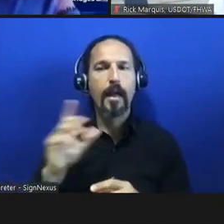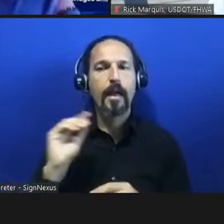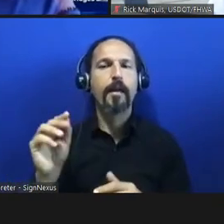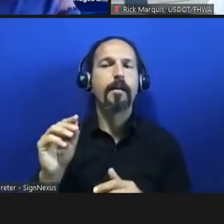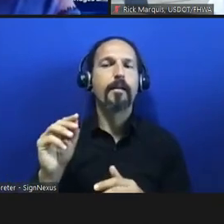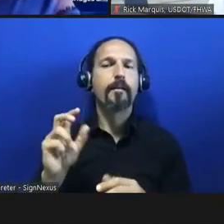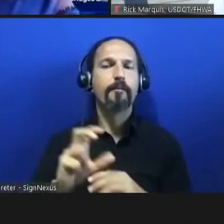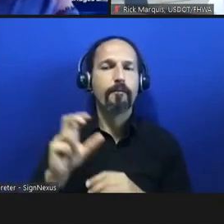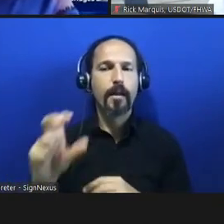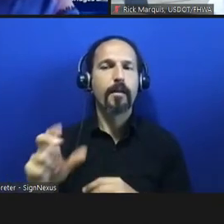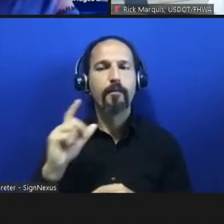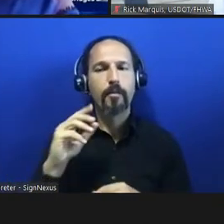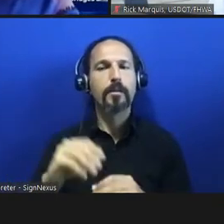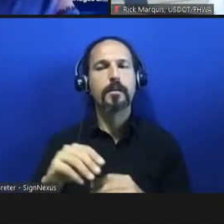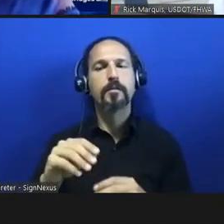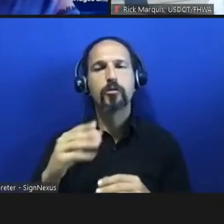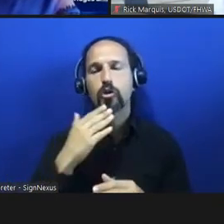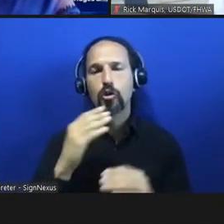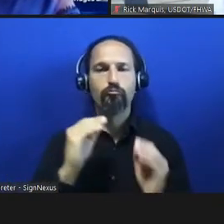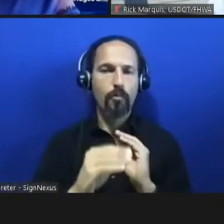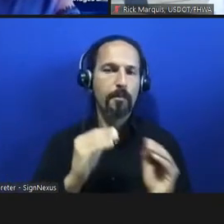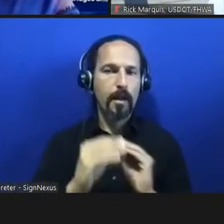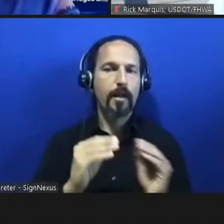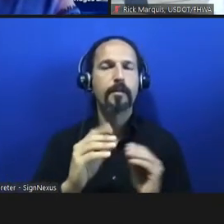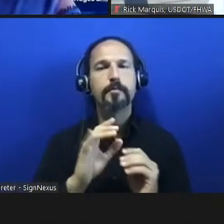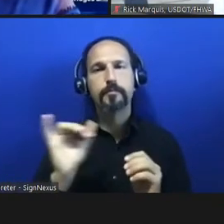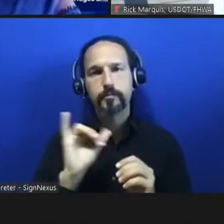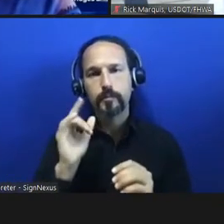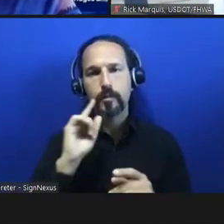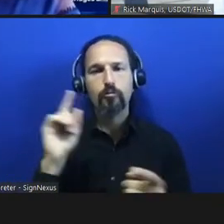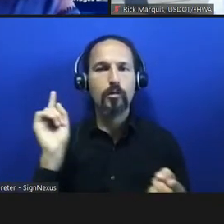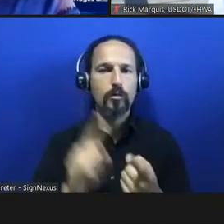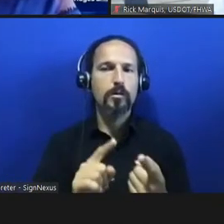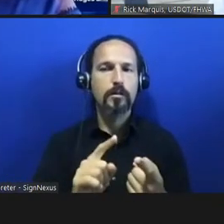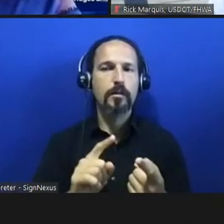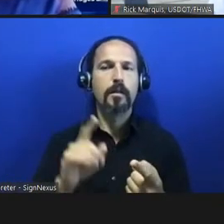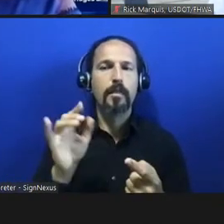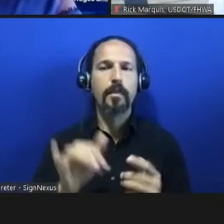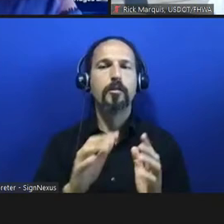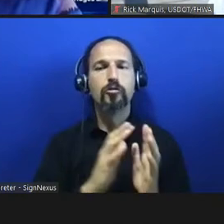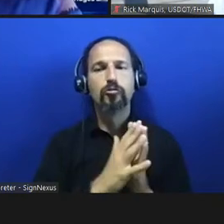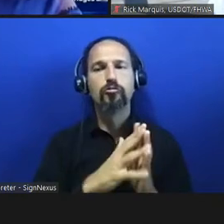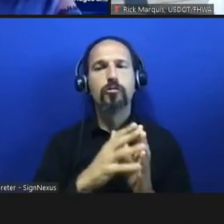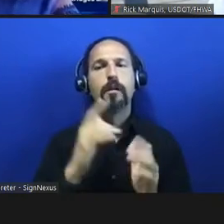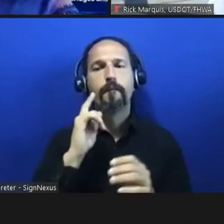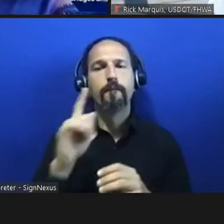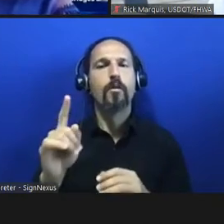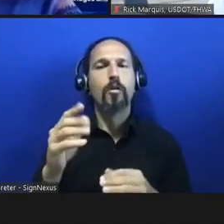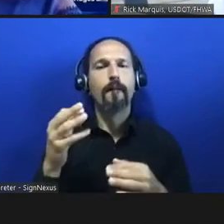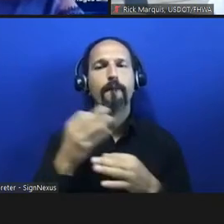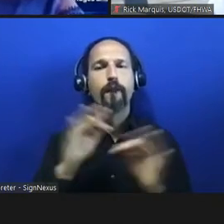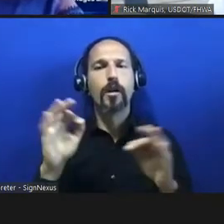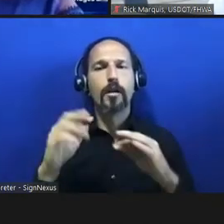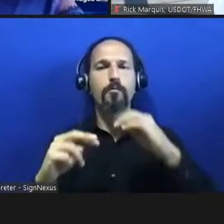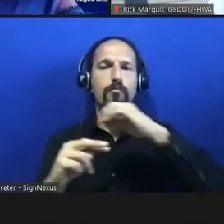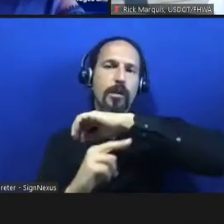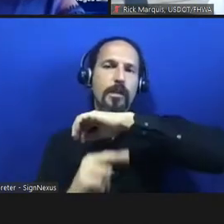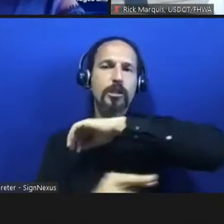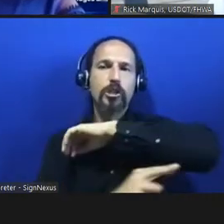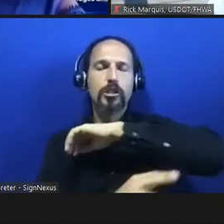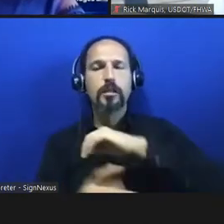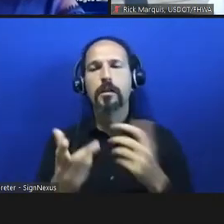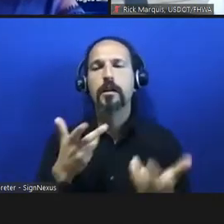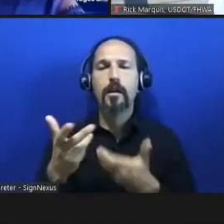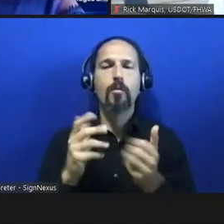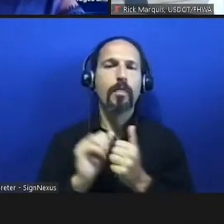fund keeping it in a state of good repair and two it will reduce the gratuitous traffic over the free bridges after engaging